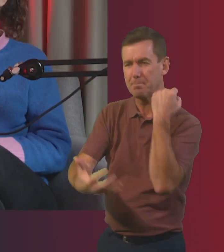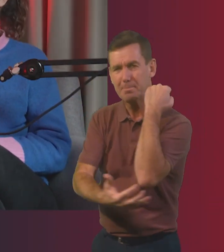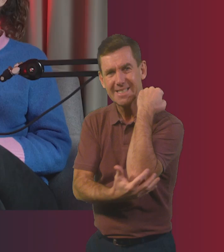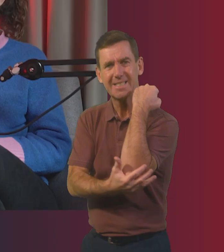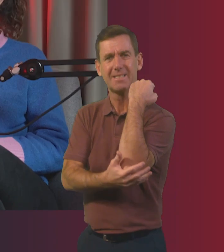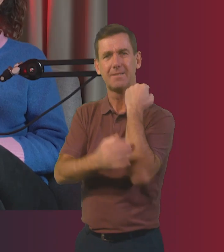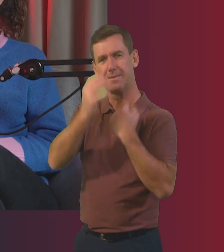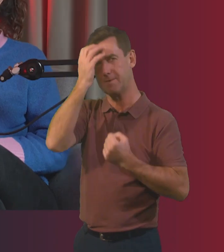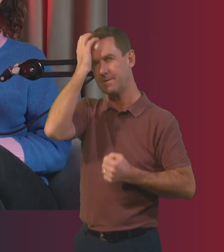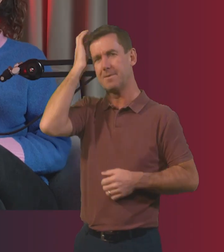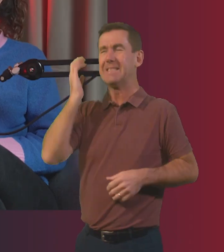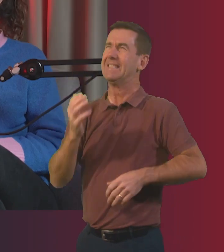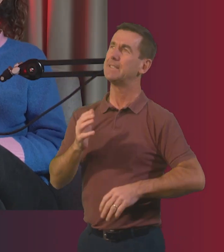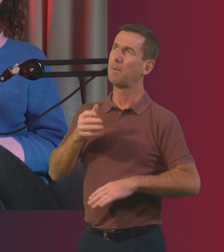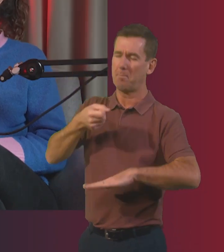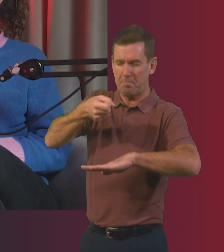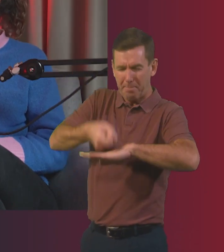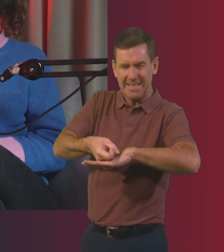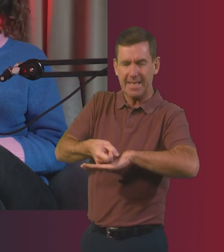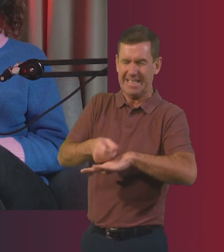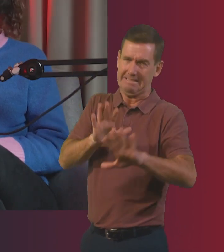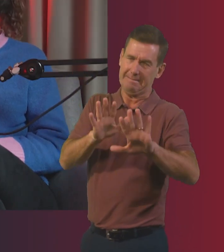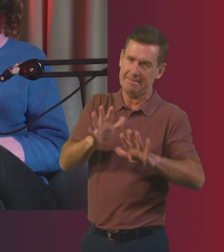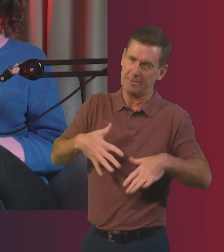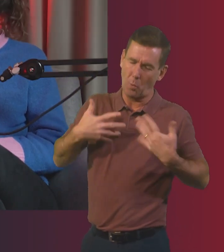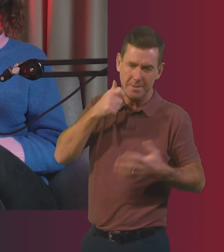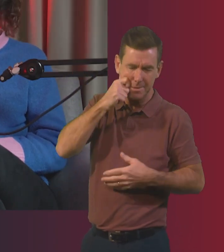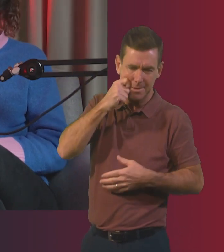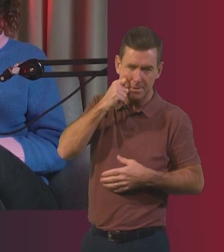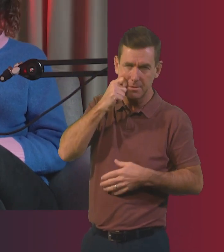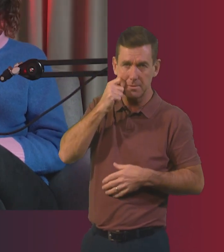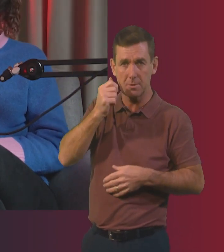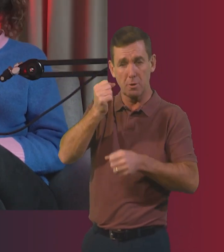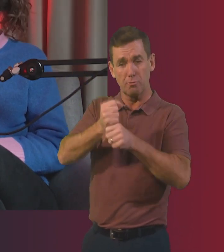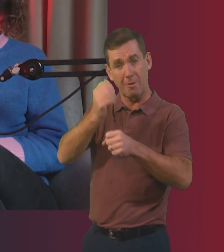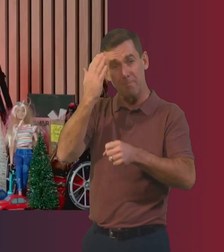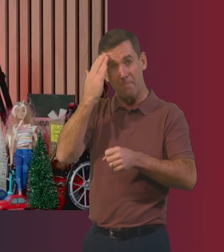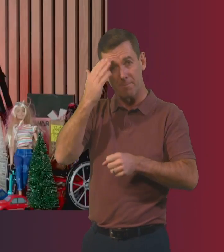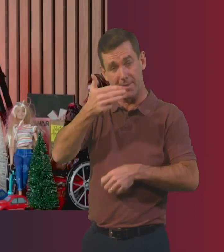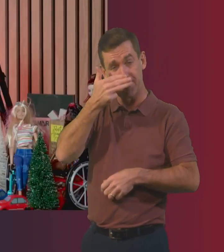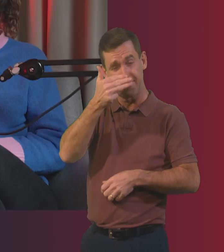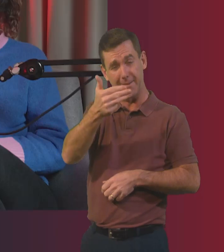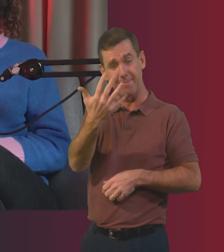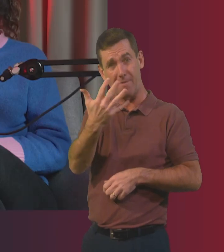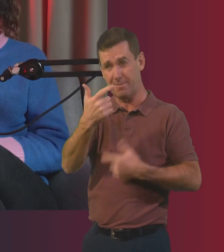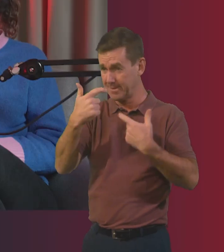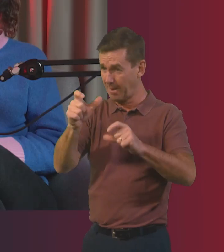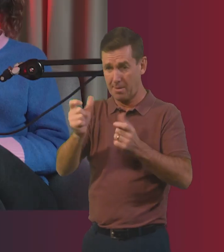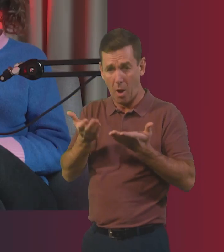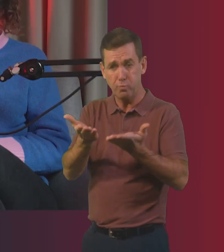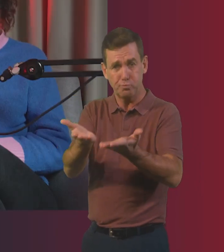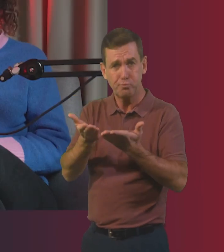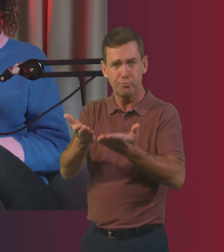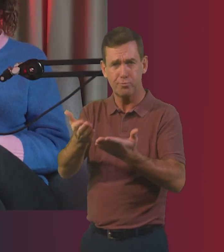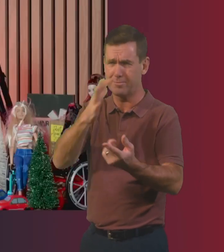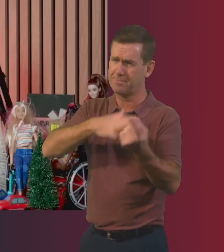say relatively basic, so it sounds like an insult to them. But they do bake. My grandma's 95 and she's still making flapjacks. And everyone